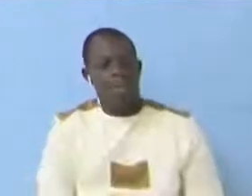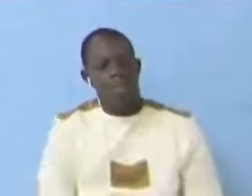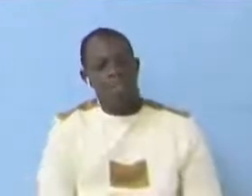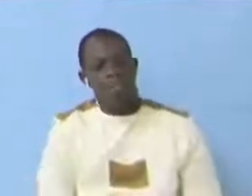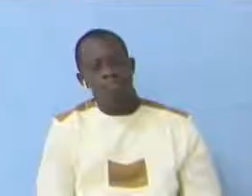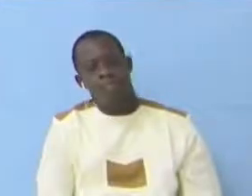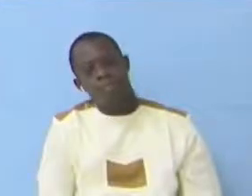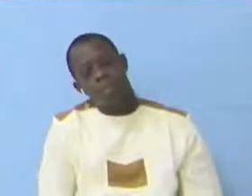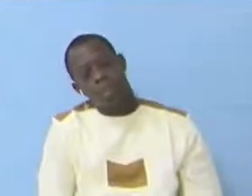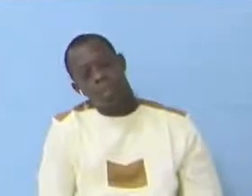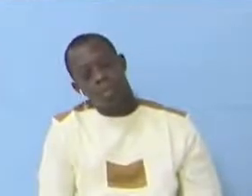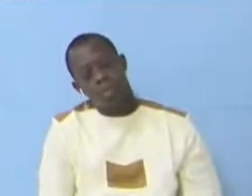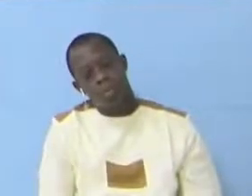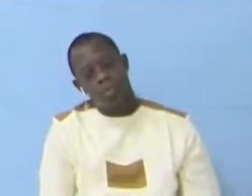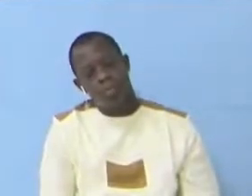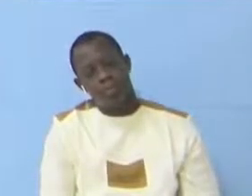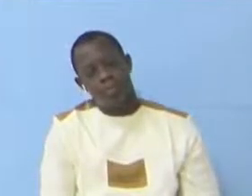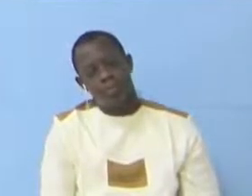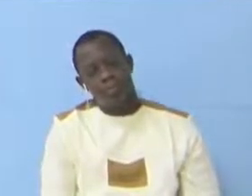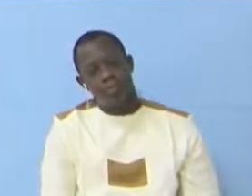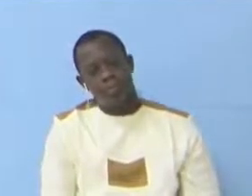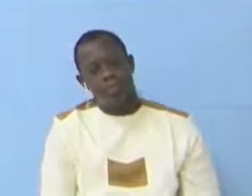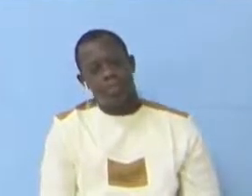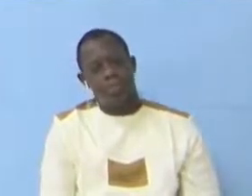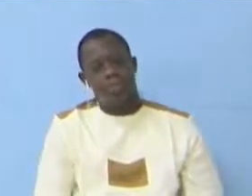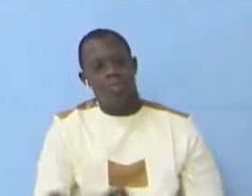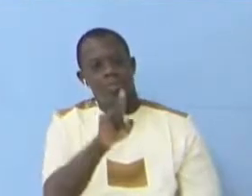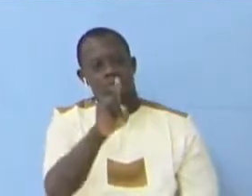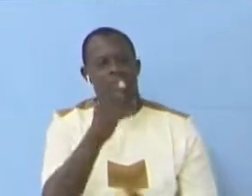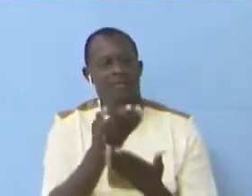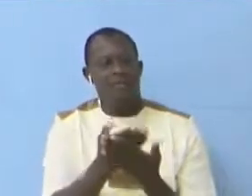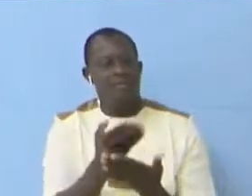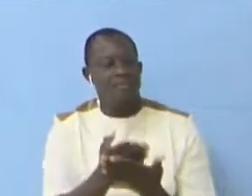Great. When did you finish O-level?